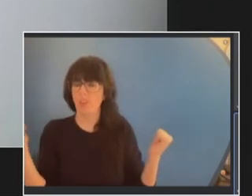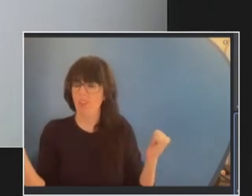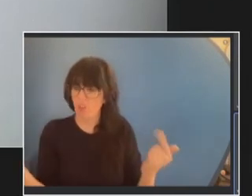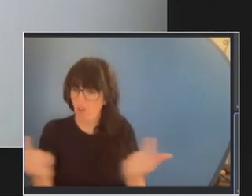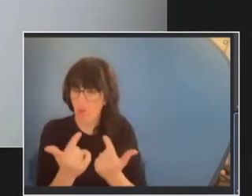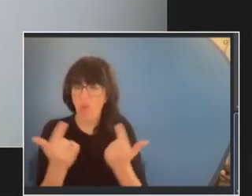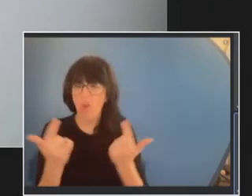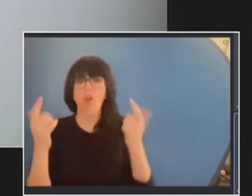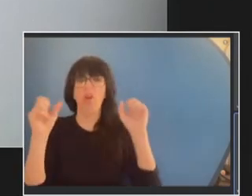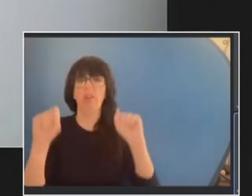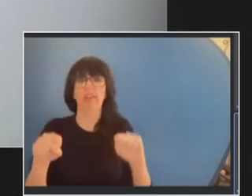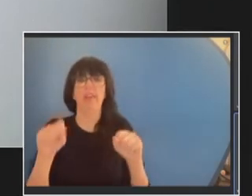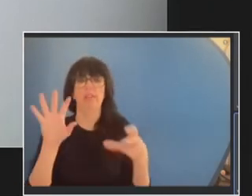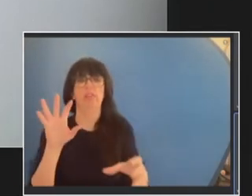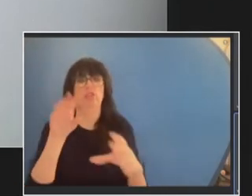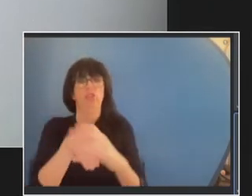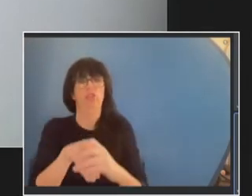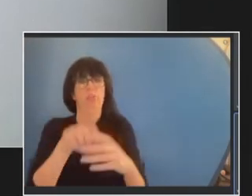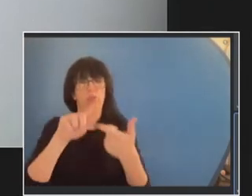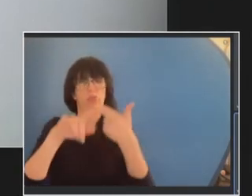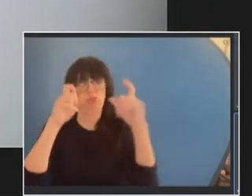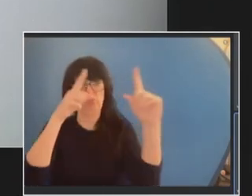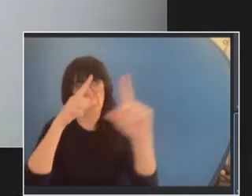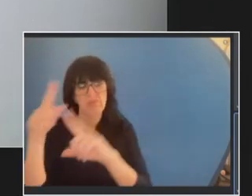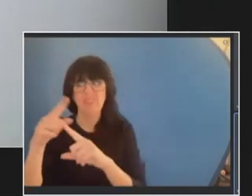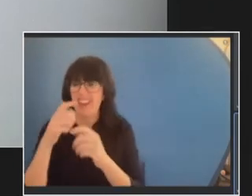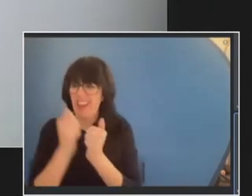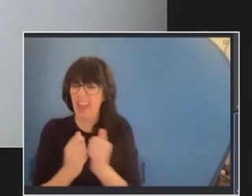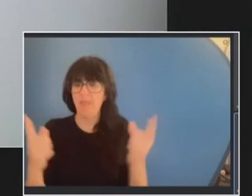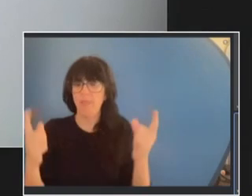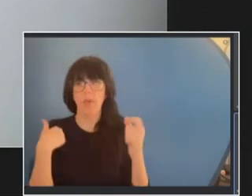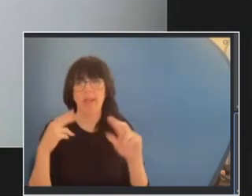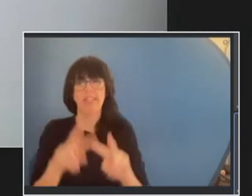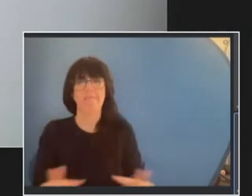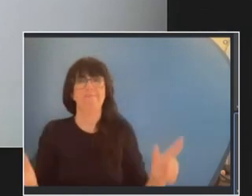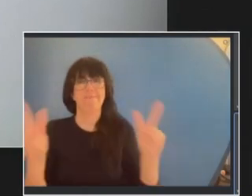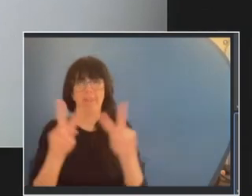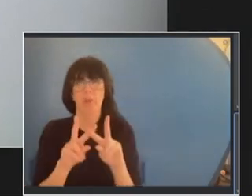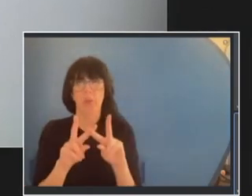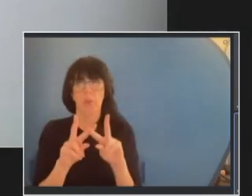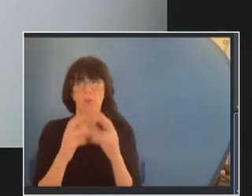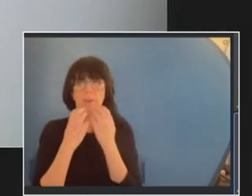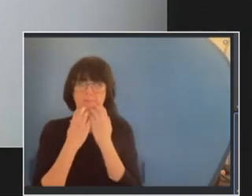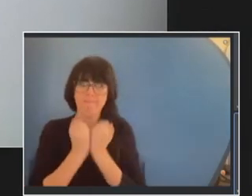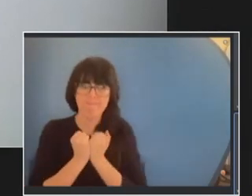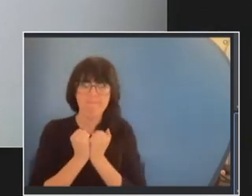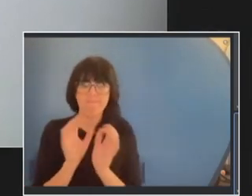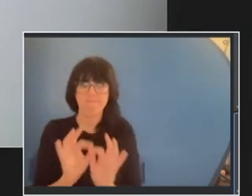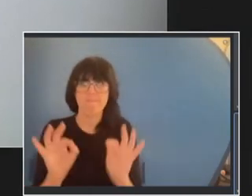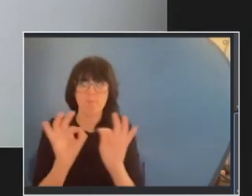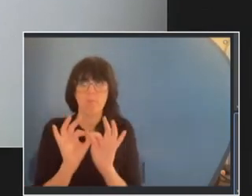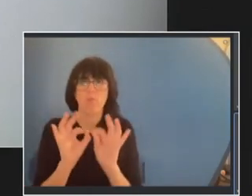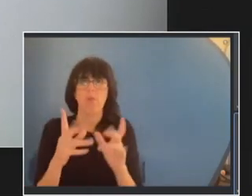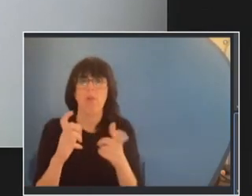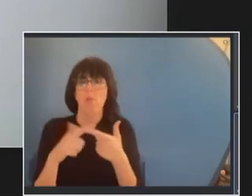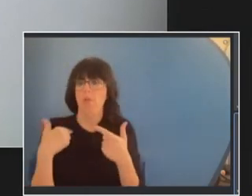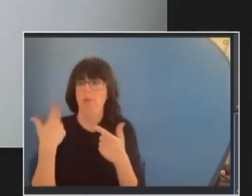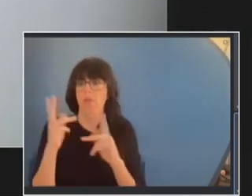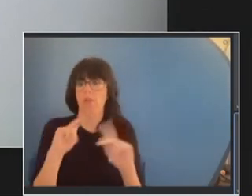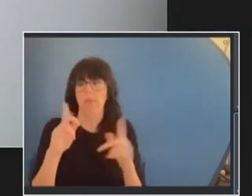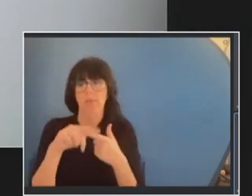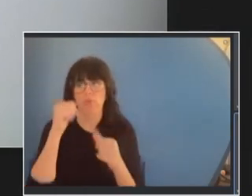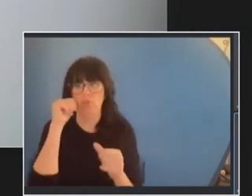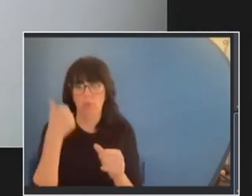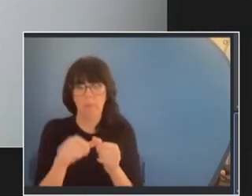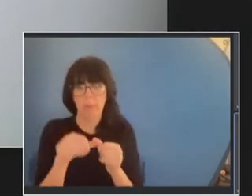We all can contribute, and we all have value. And that's really what I want young people to remember,